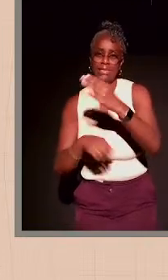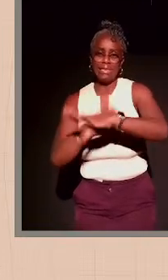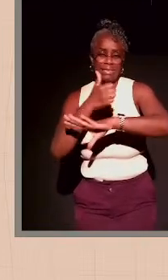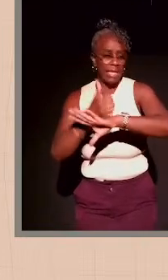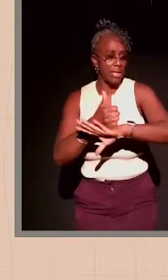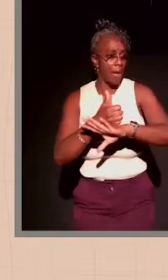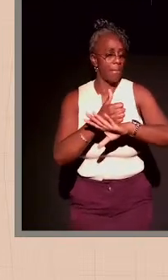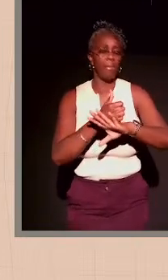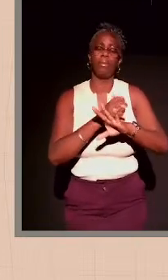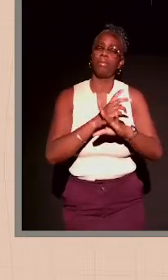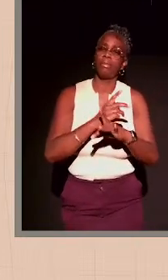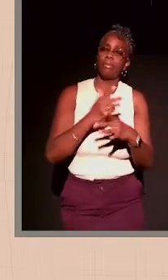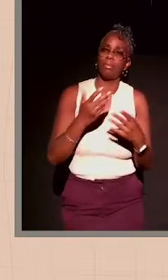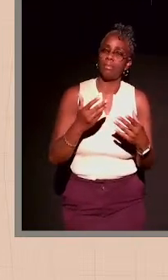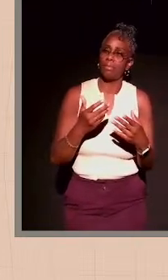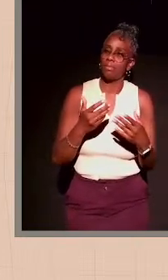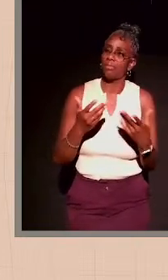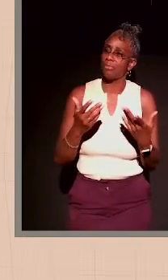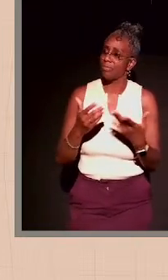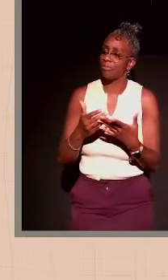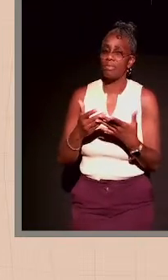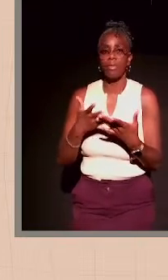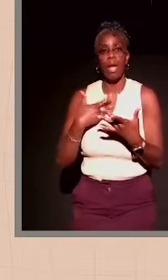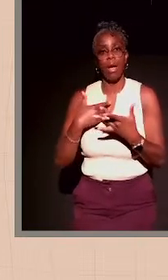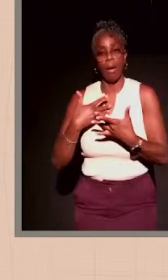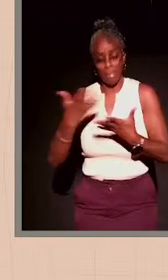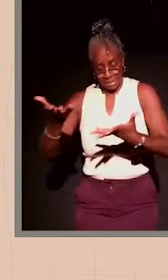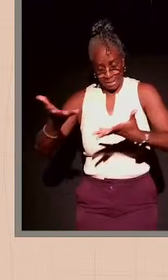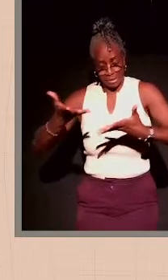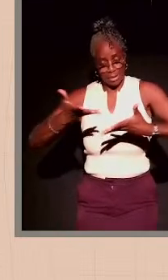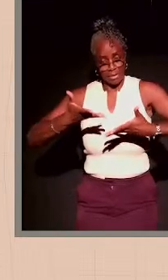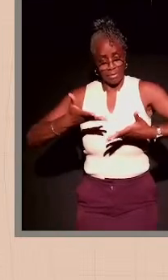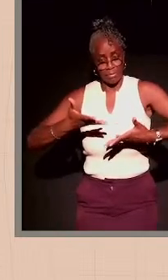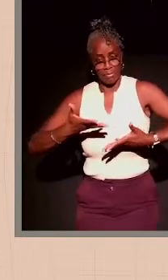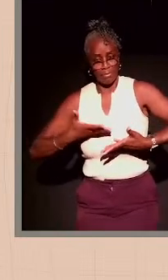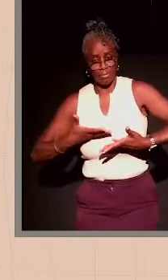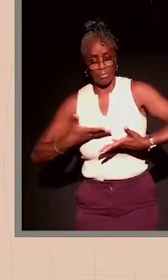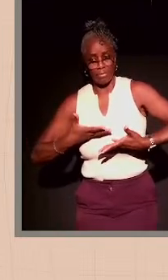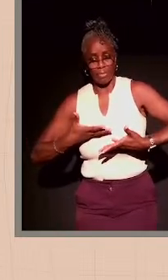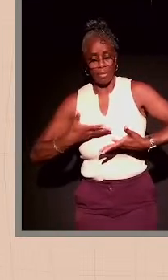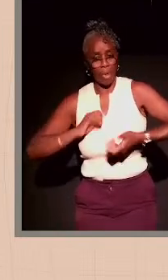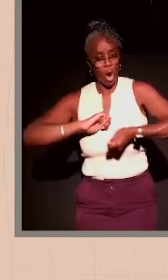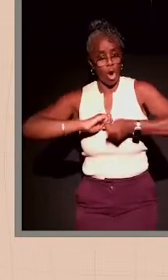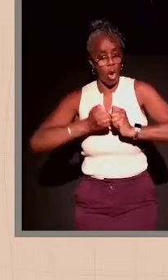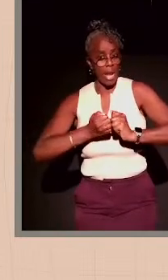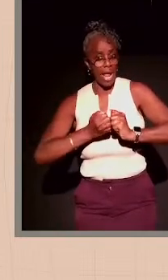that I was introduced to by a colleague of mine.